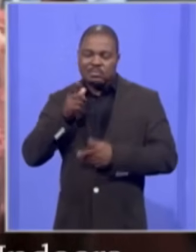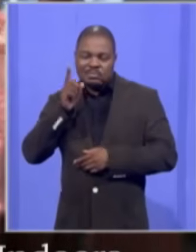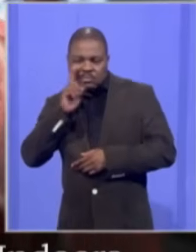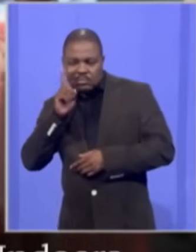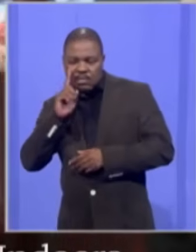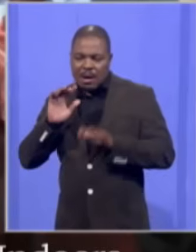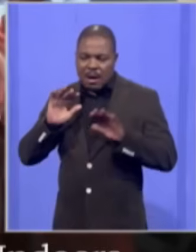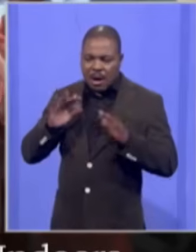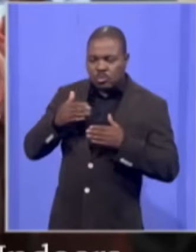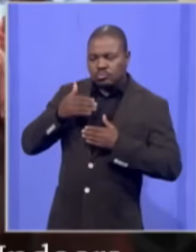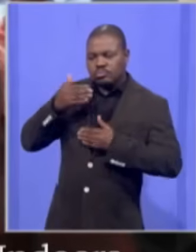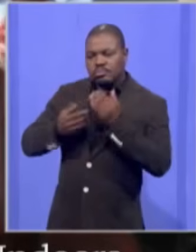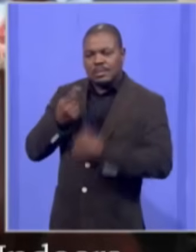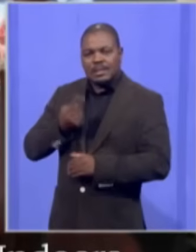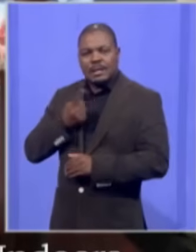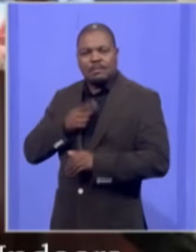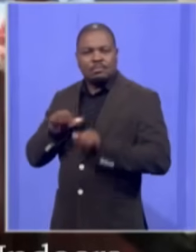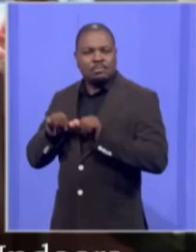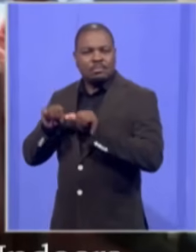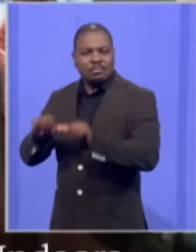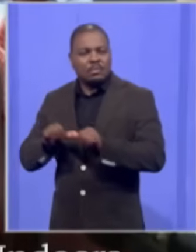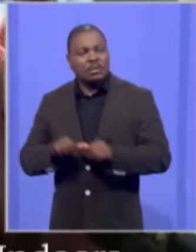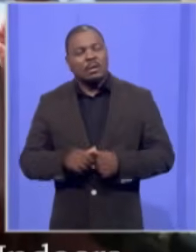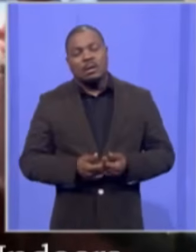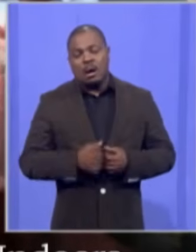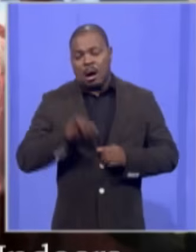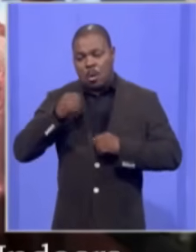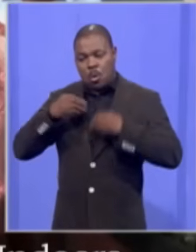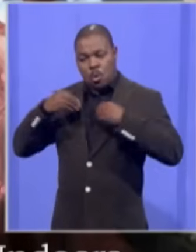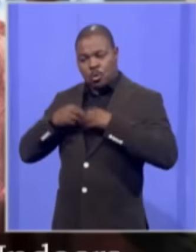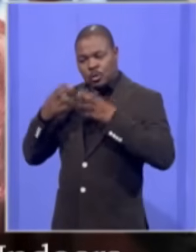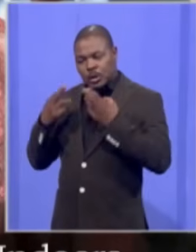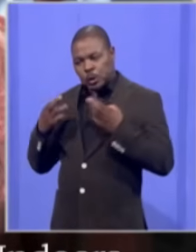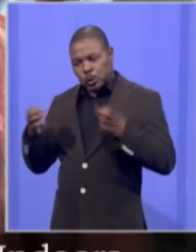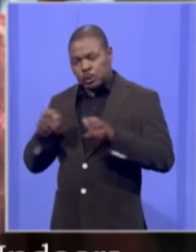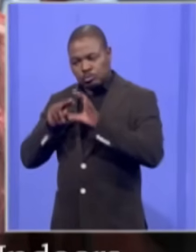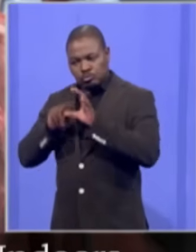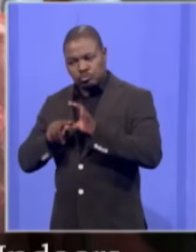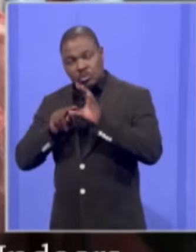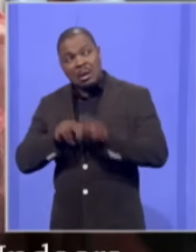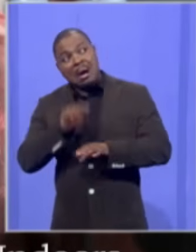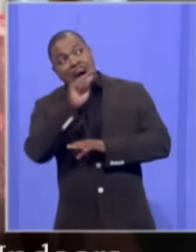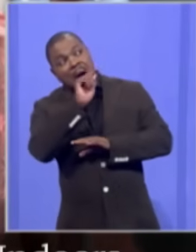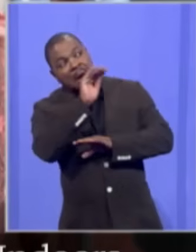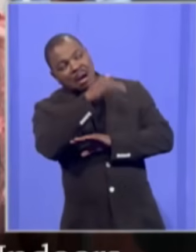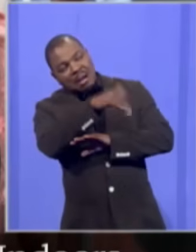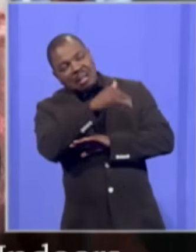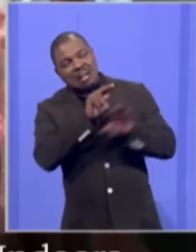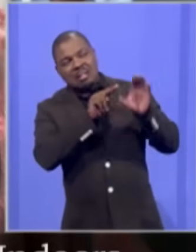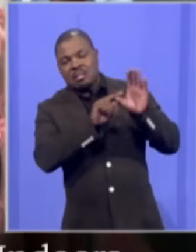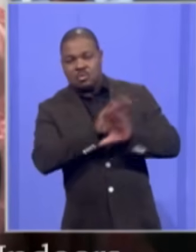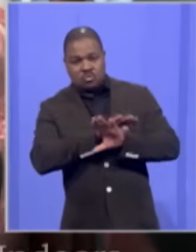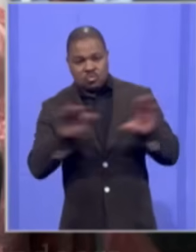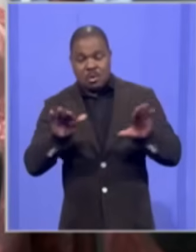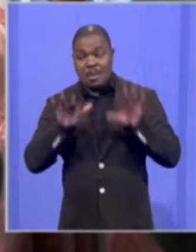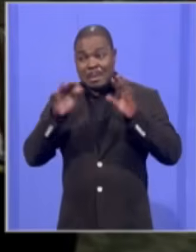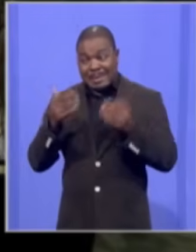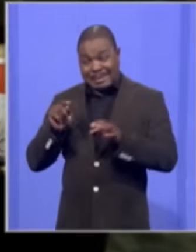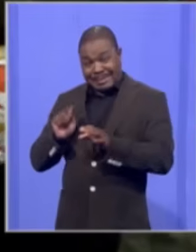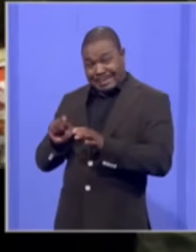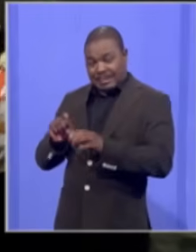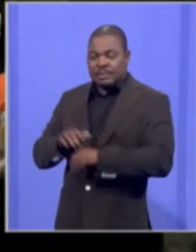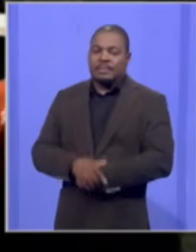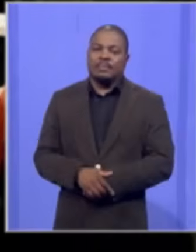of being self-reliant, of relying on our own resources, and that is what our people expect.